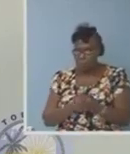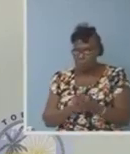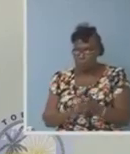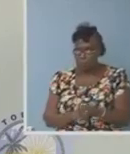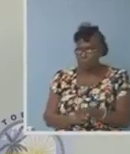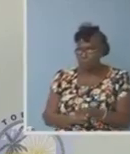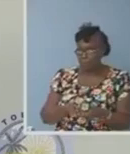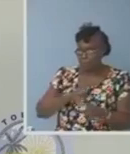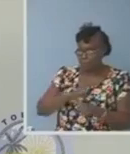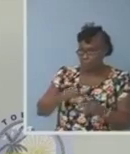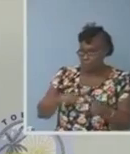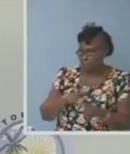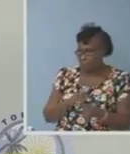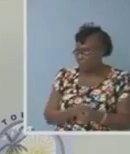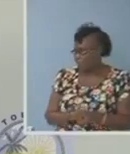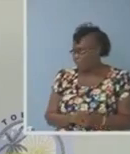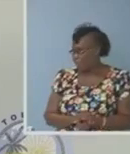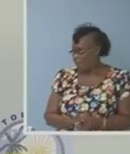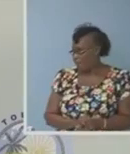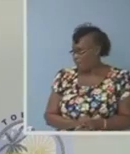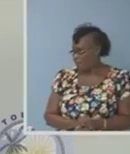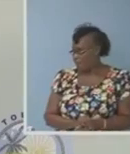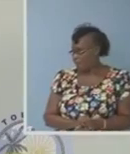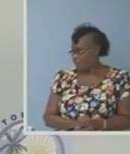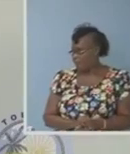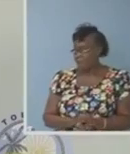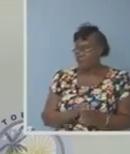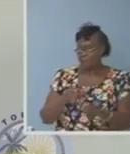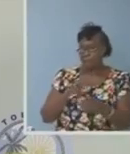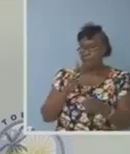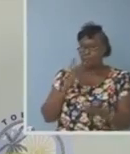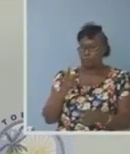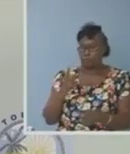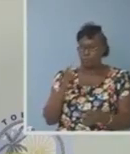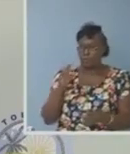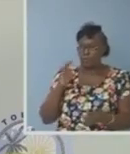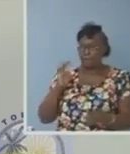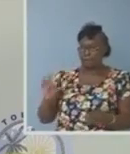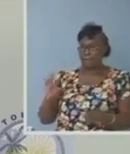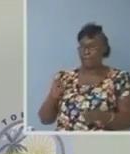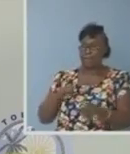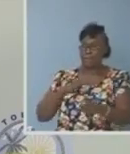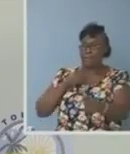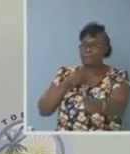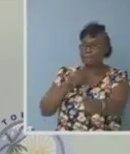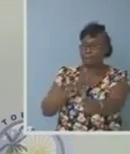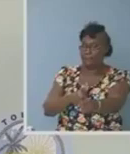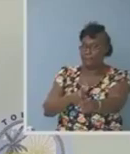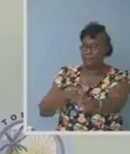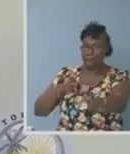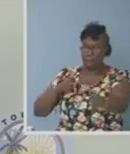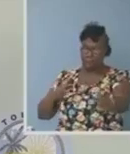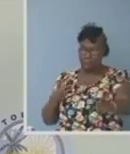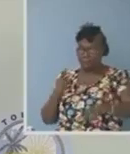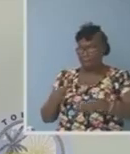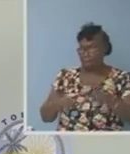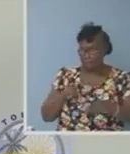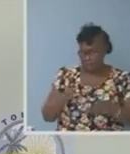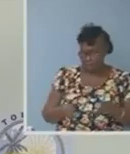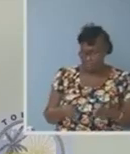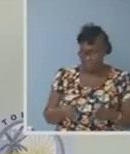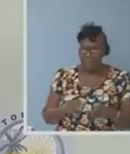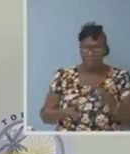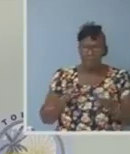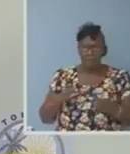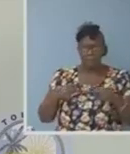Social distancing, keeping at least 3 feet as far as possible from persons. And if you see someone exhibiting